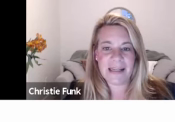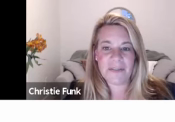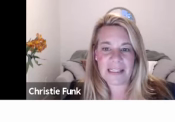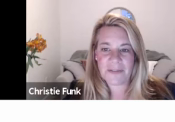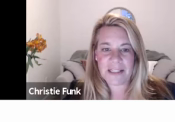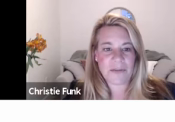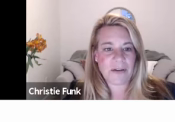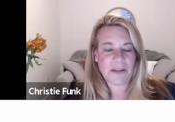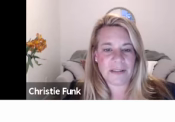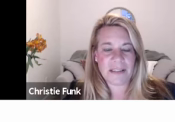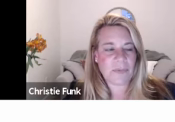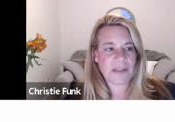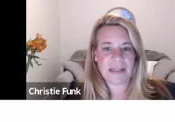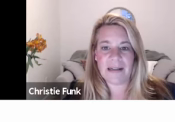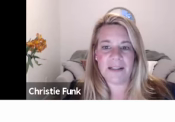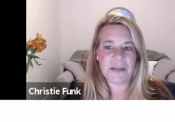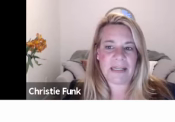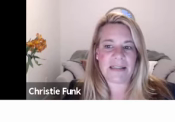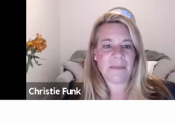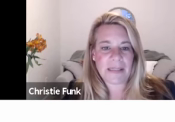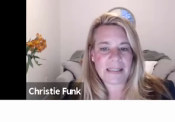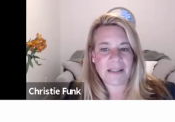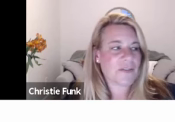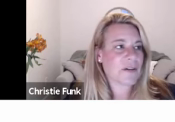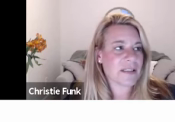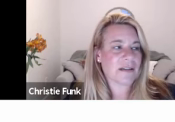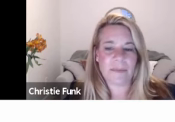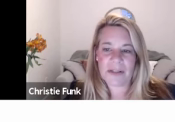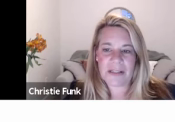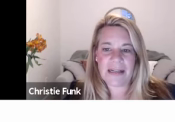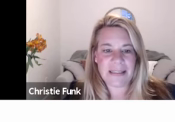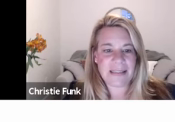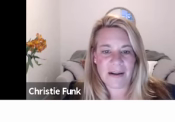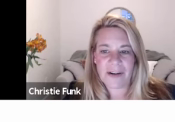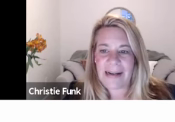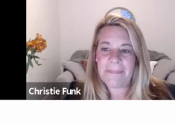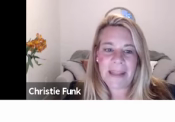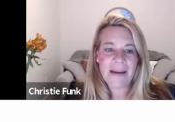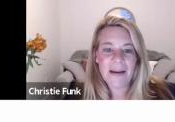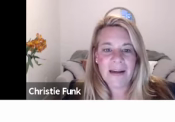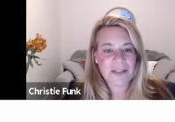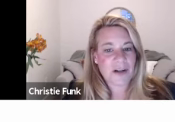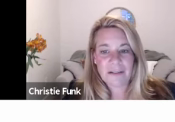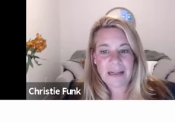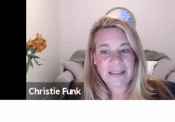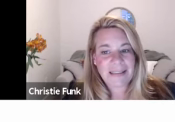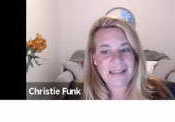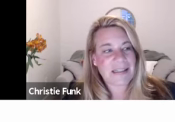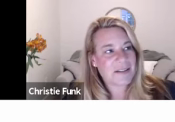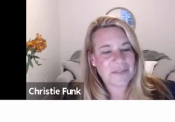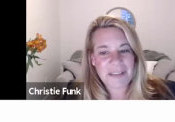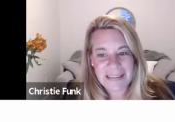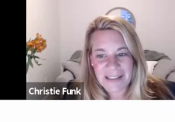He identifies, vets, recruits, and supports technology-based companies that are focused on commercializing discovery. A strong record